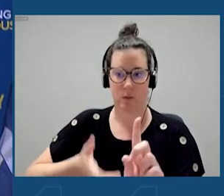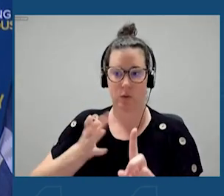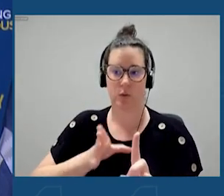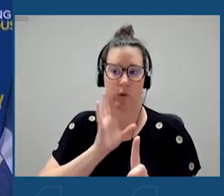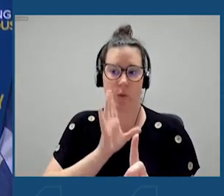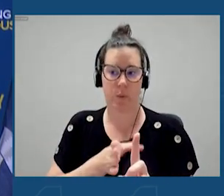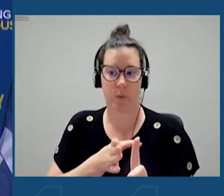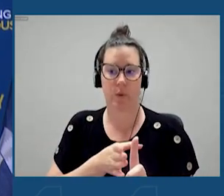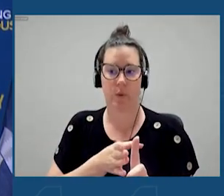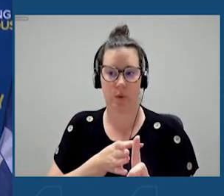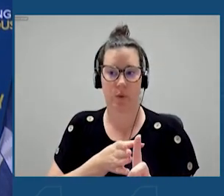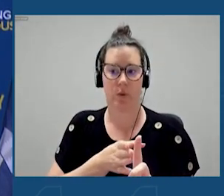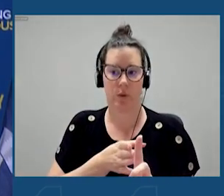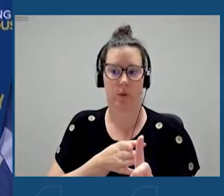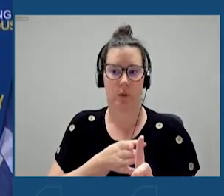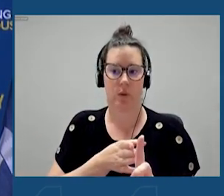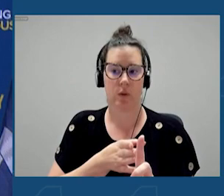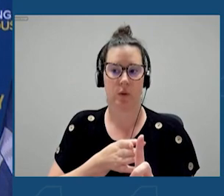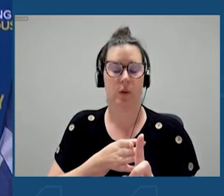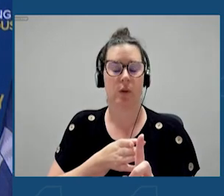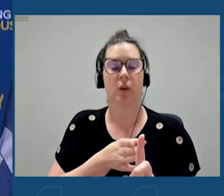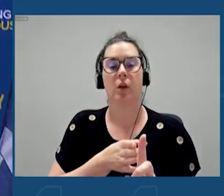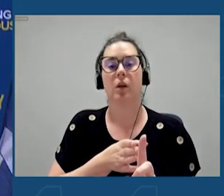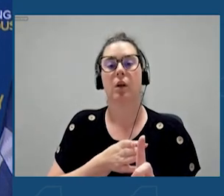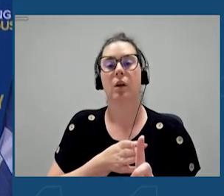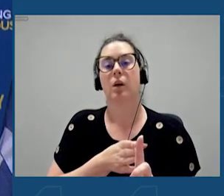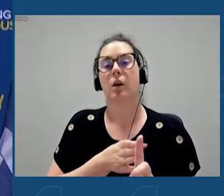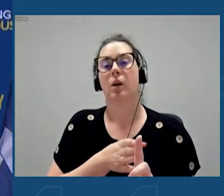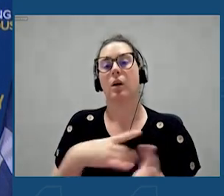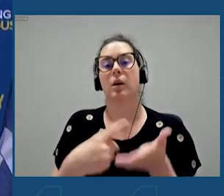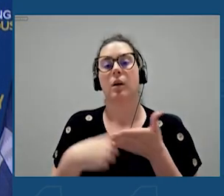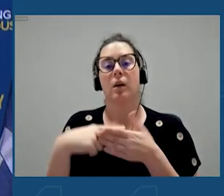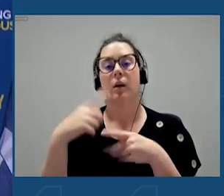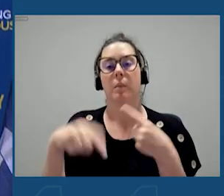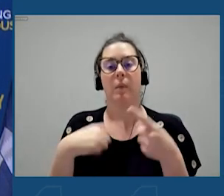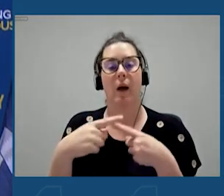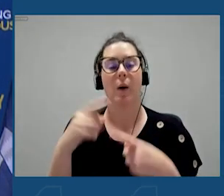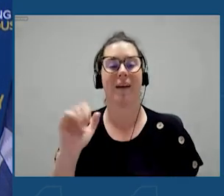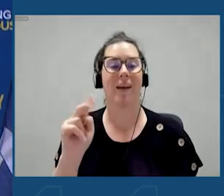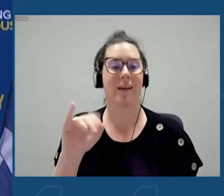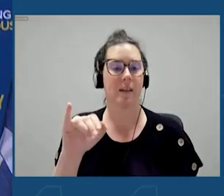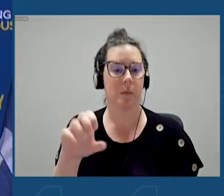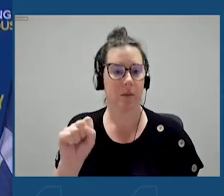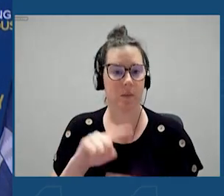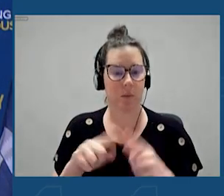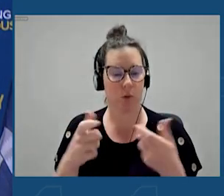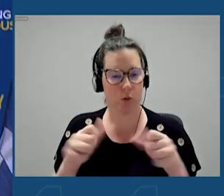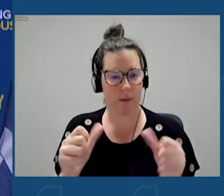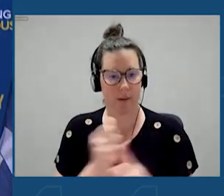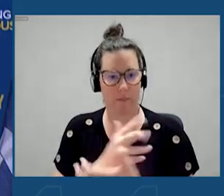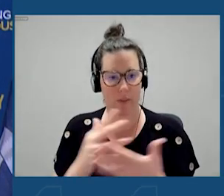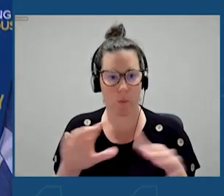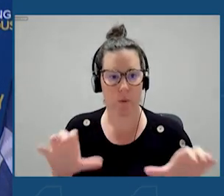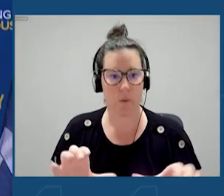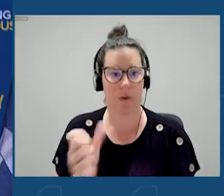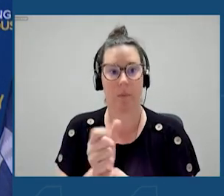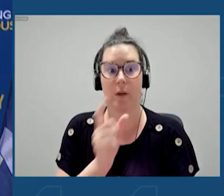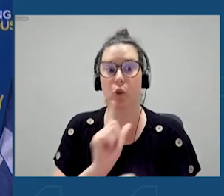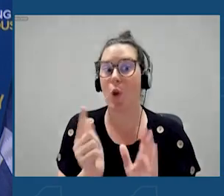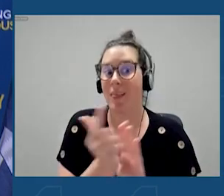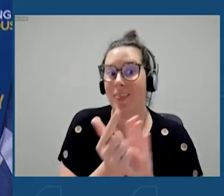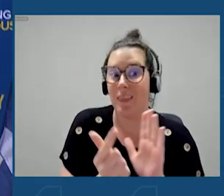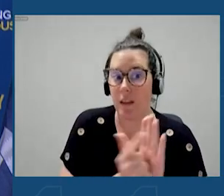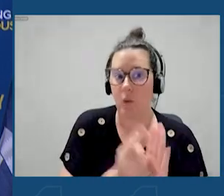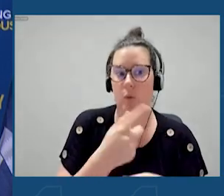to make sure as we're talking about cannabis, that we're doing everything we can do to ensure that the sales of legal products